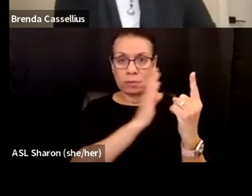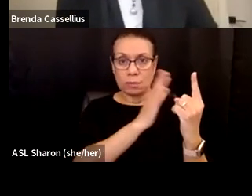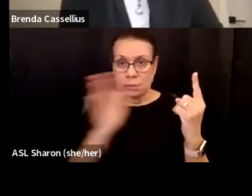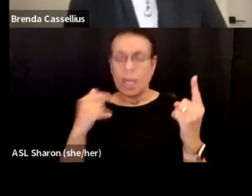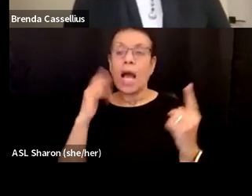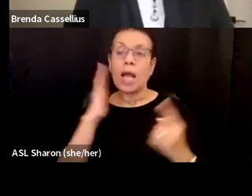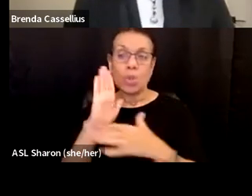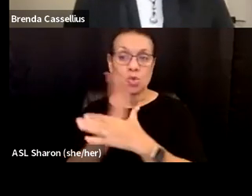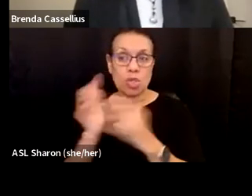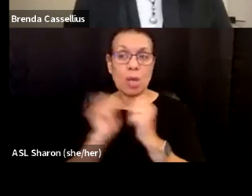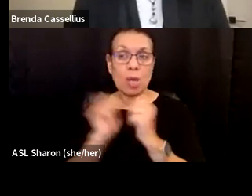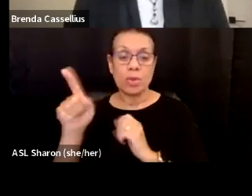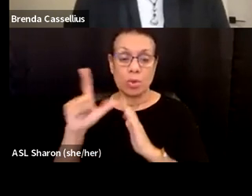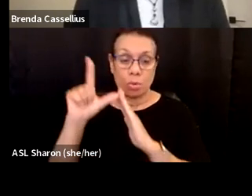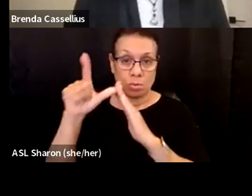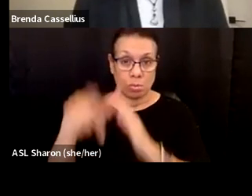point